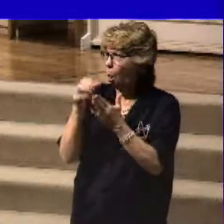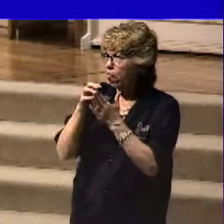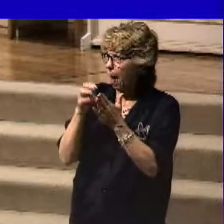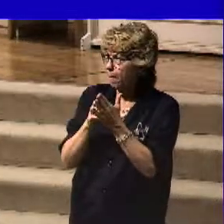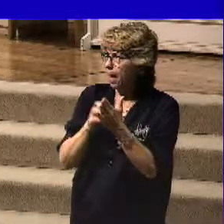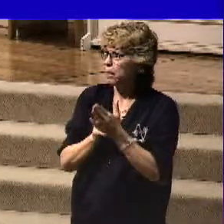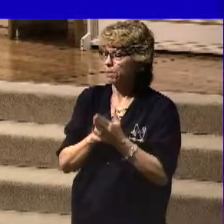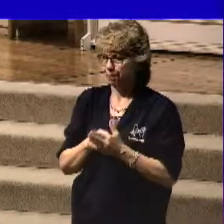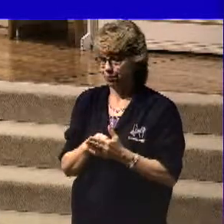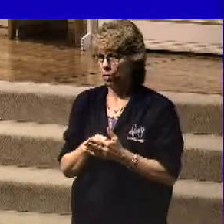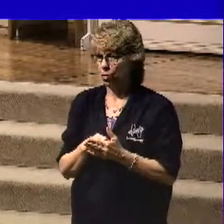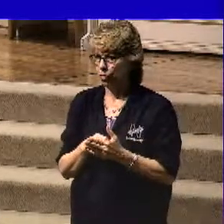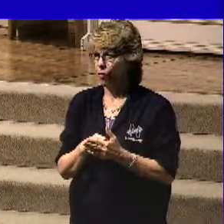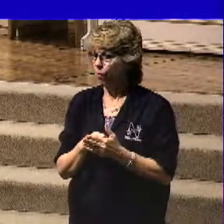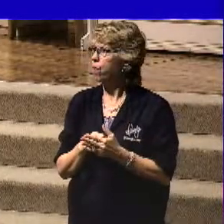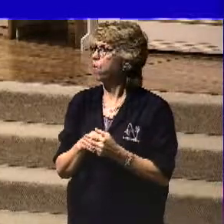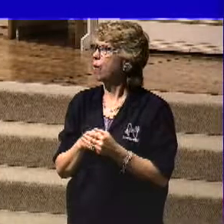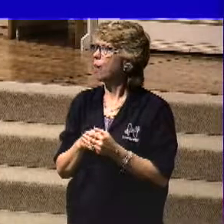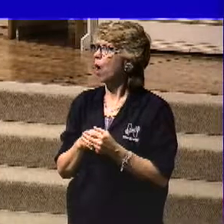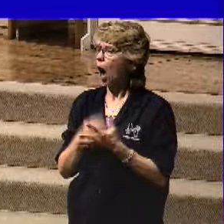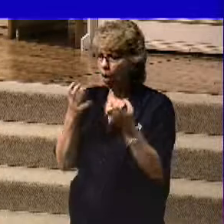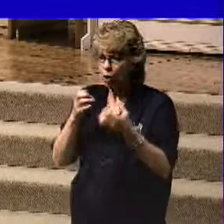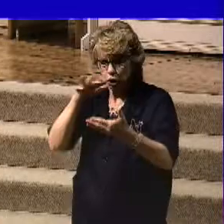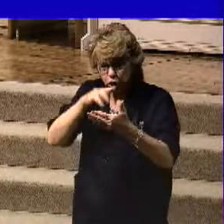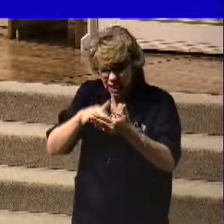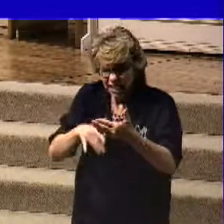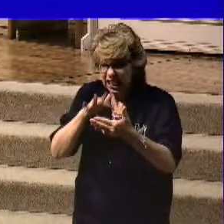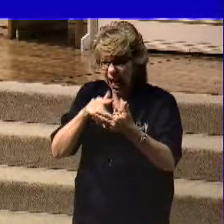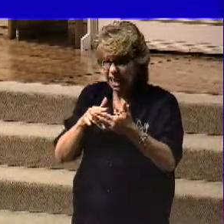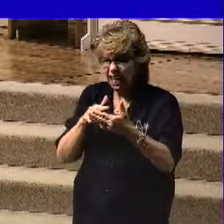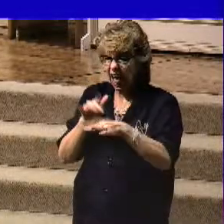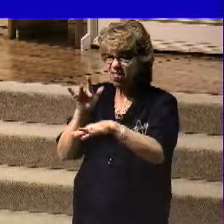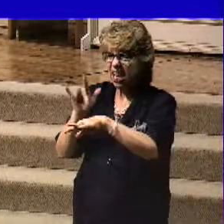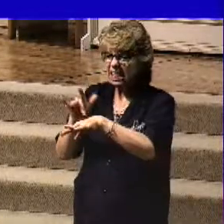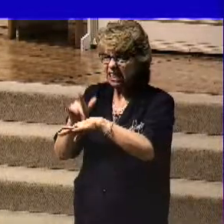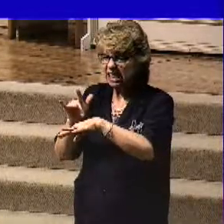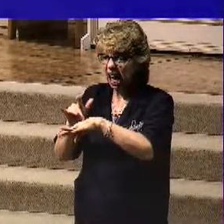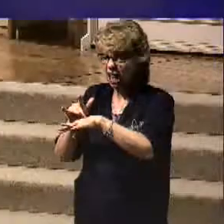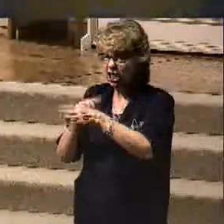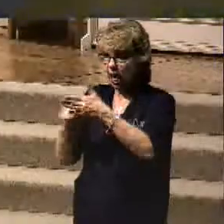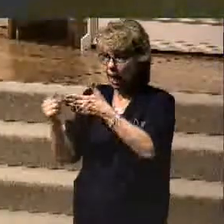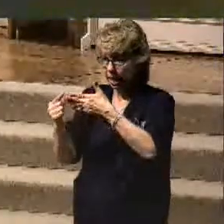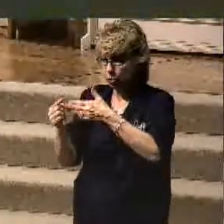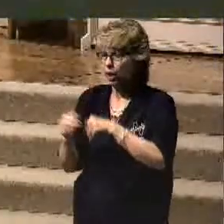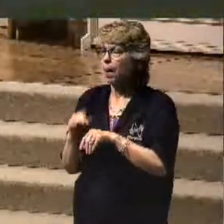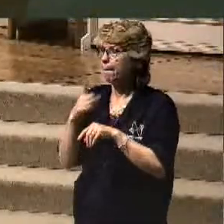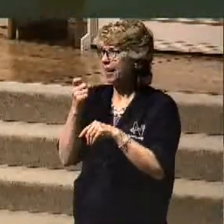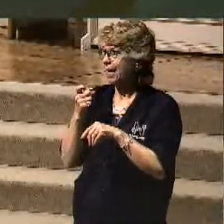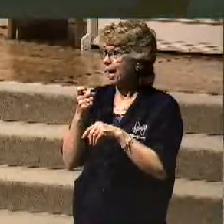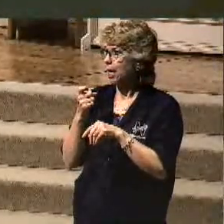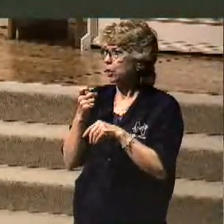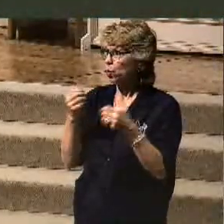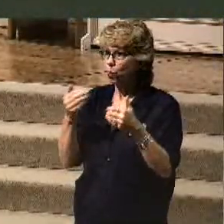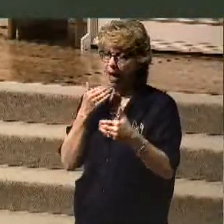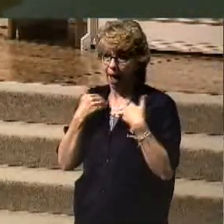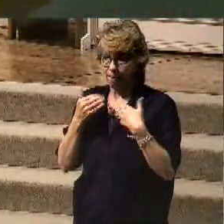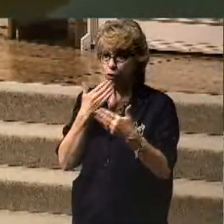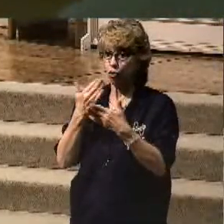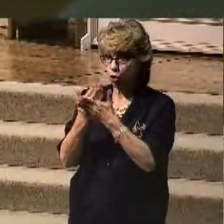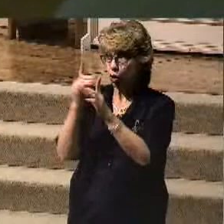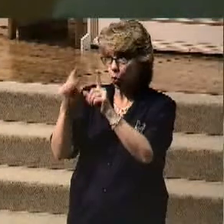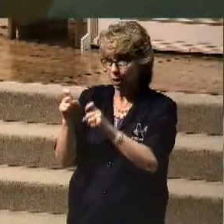2 Thessalonians chapter 2, verses 1 through 12. I want you to study it. We'll touch on it next time because we had good questions.